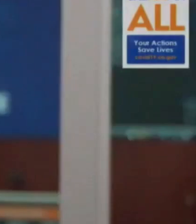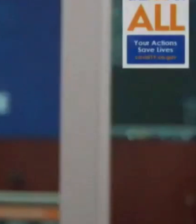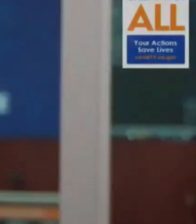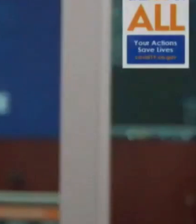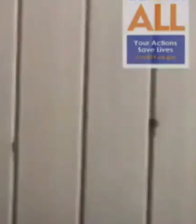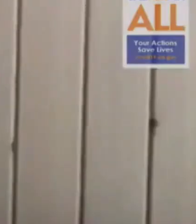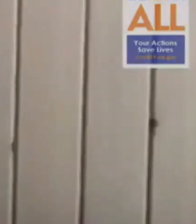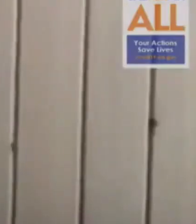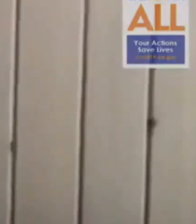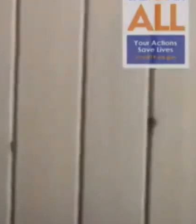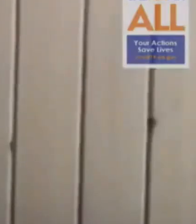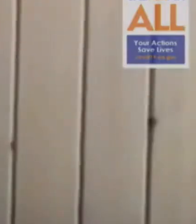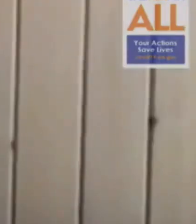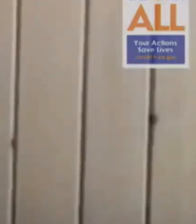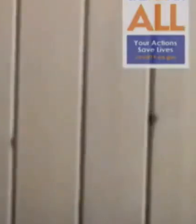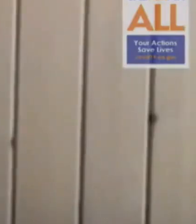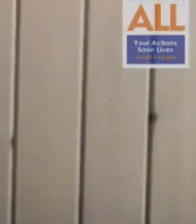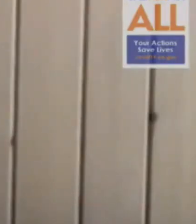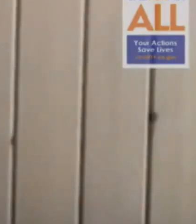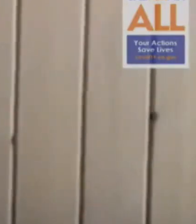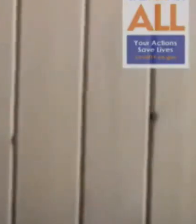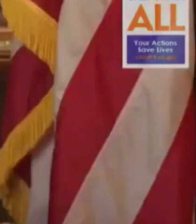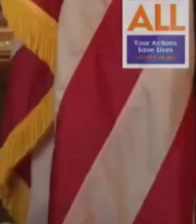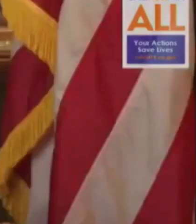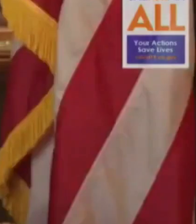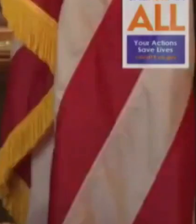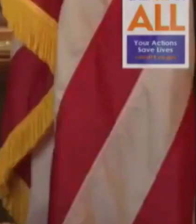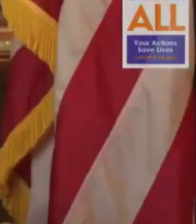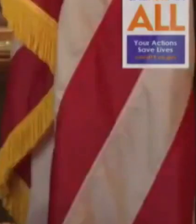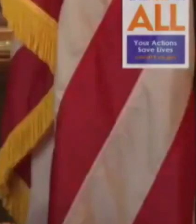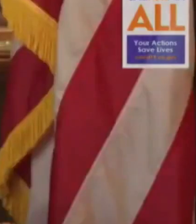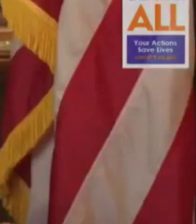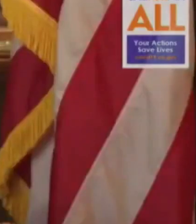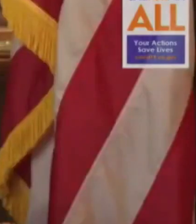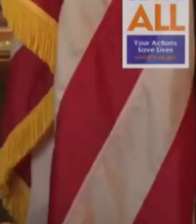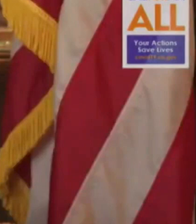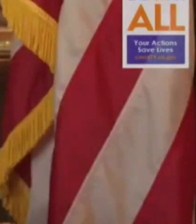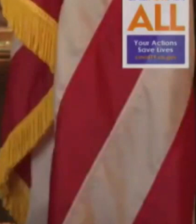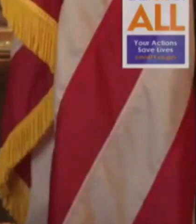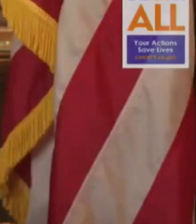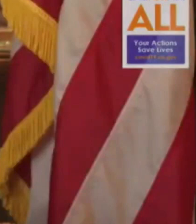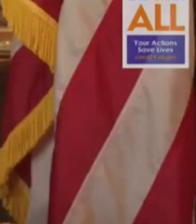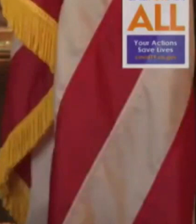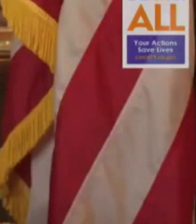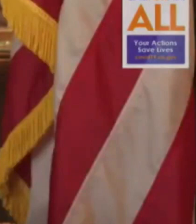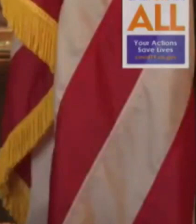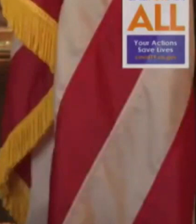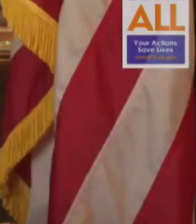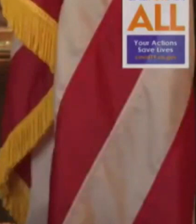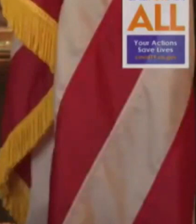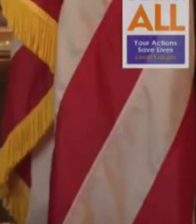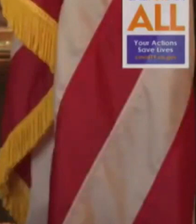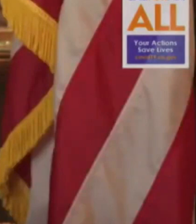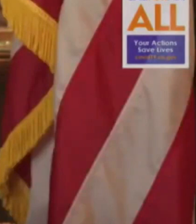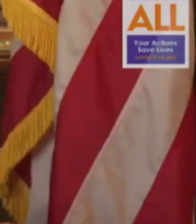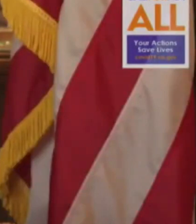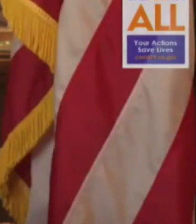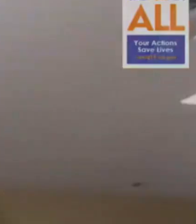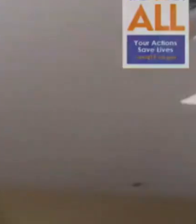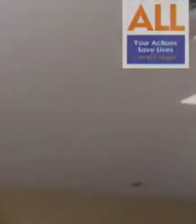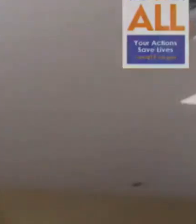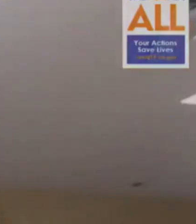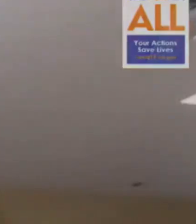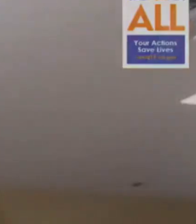businesses open safely. COVID-19 is still spreading. It didn't go away just because your mall is open at 50%